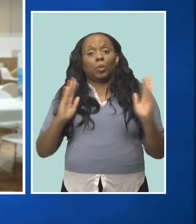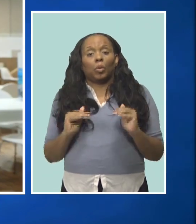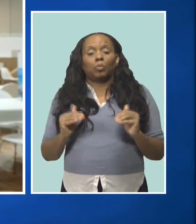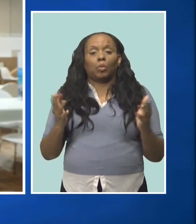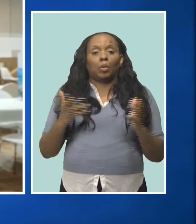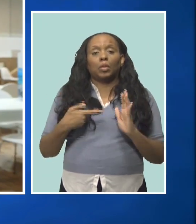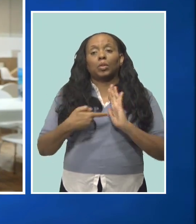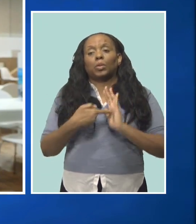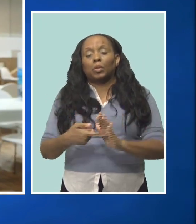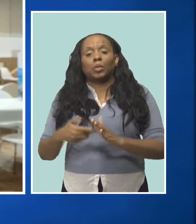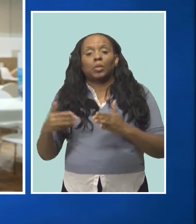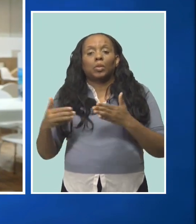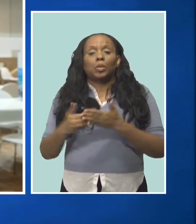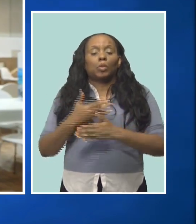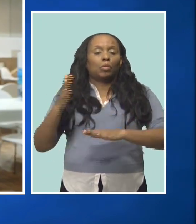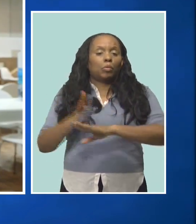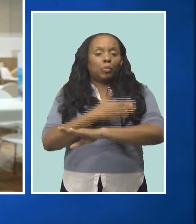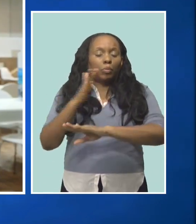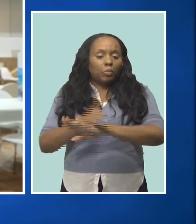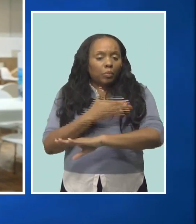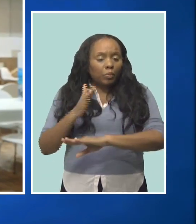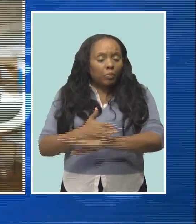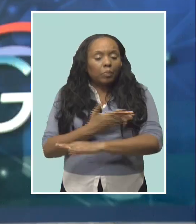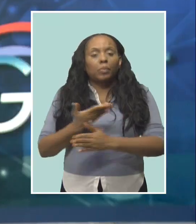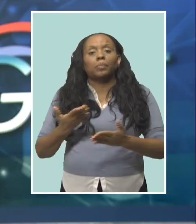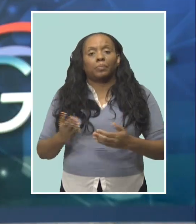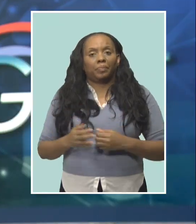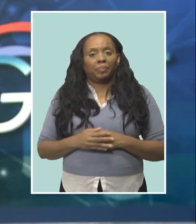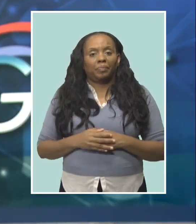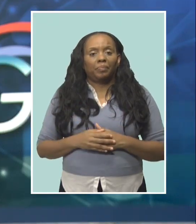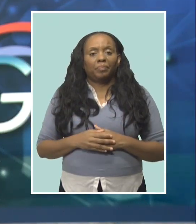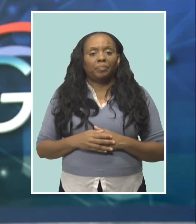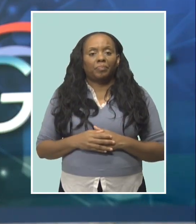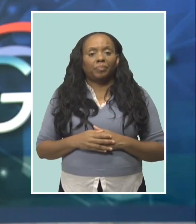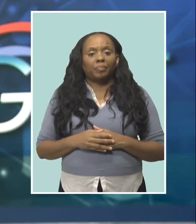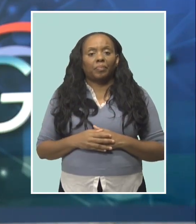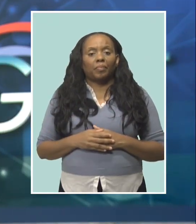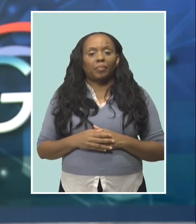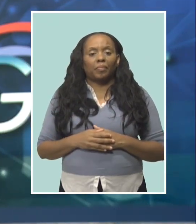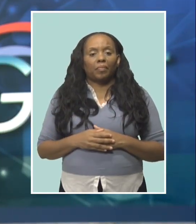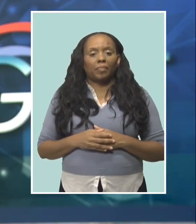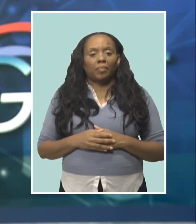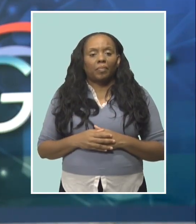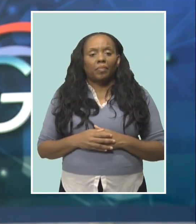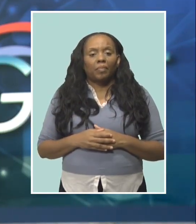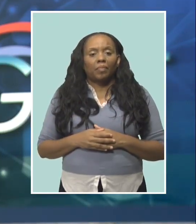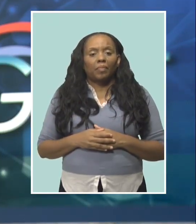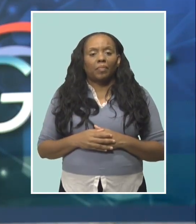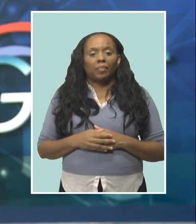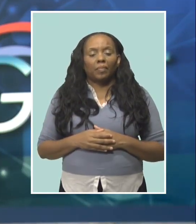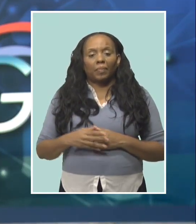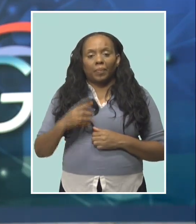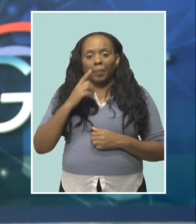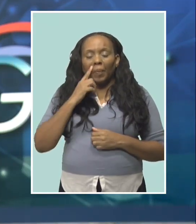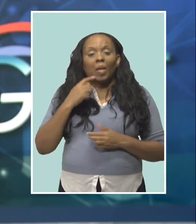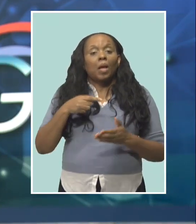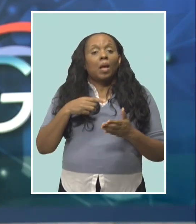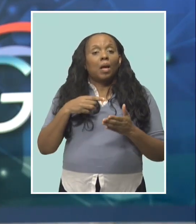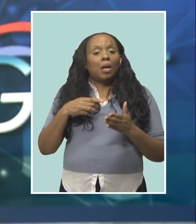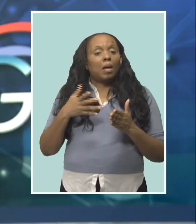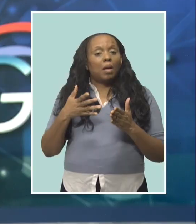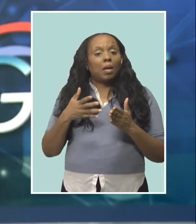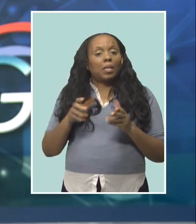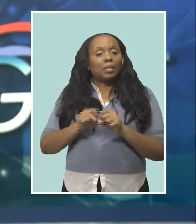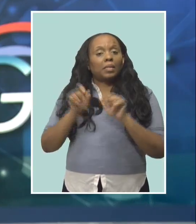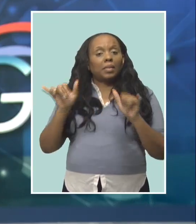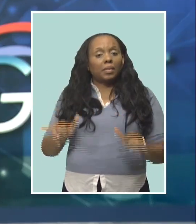the newly renovated product as well. A pilot of a cashless payment system should be rolling out on